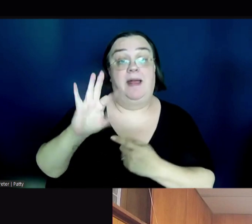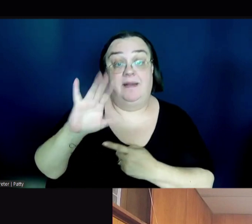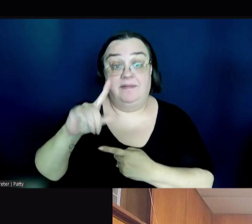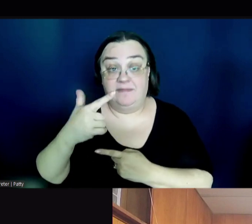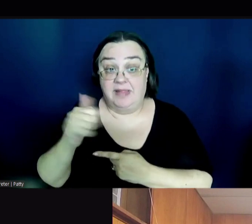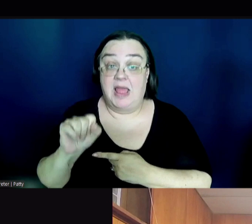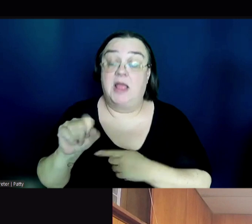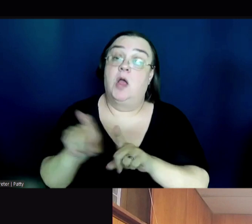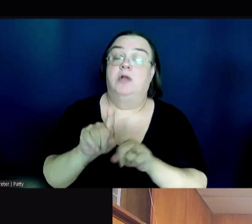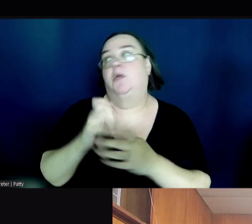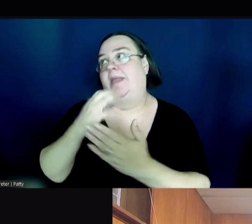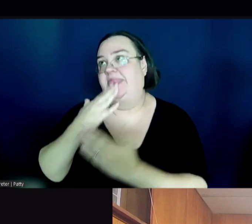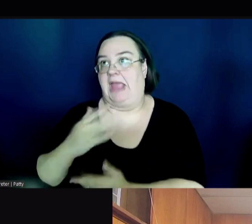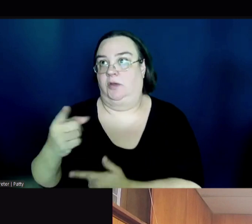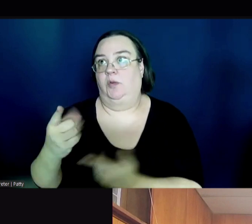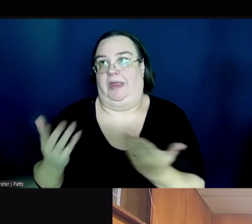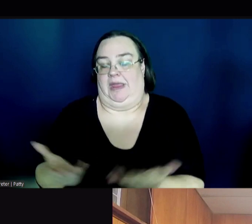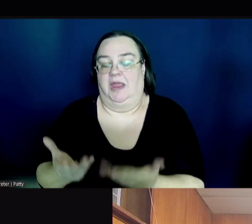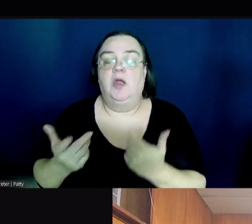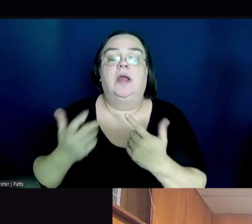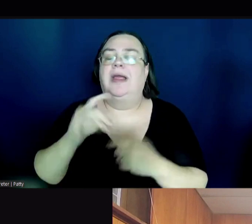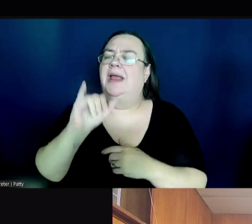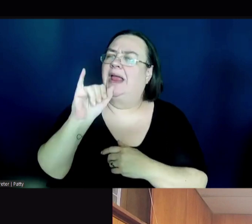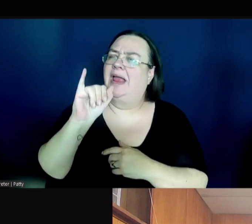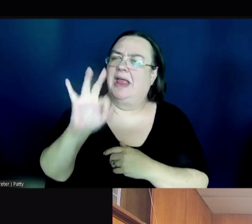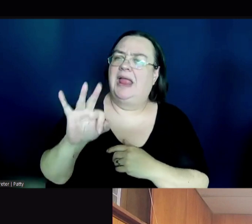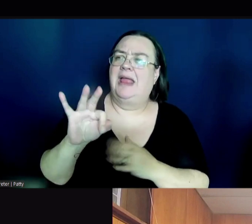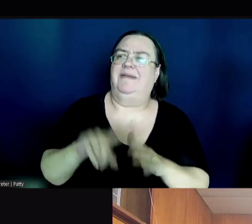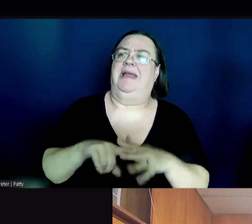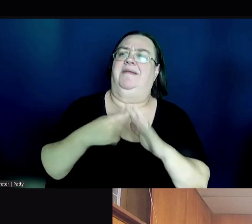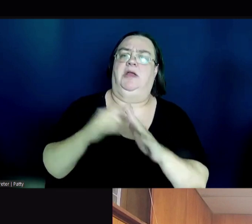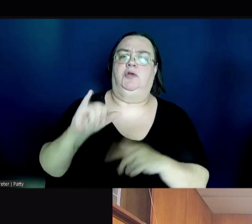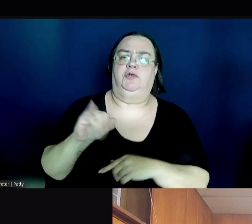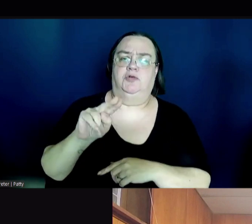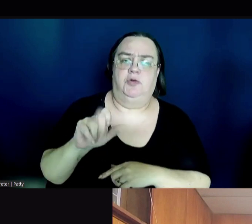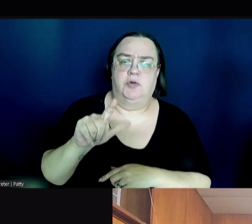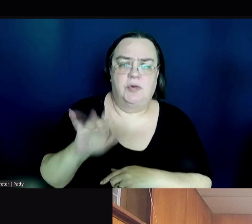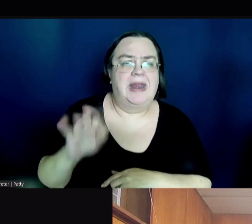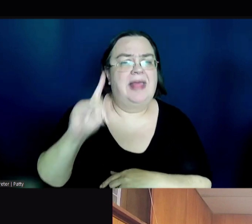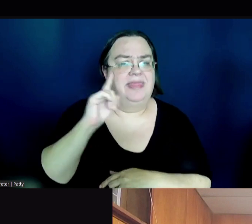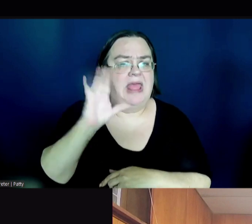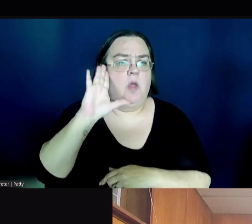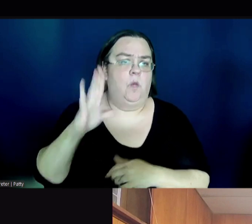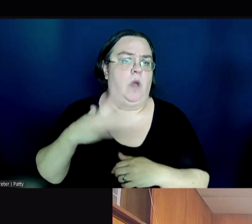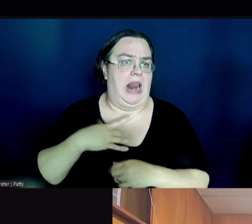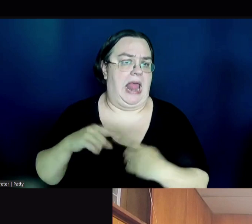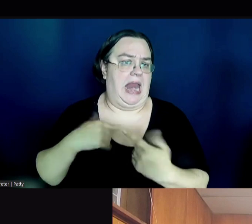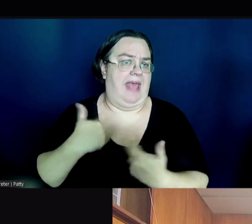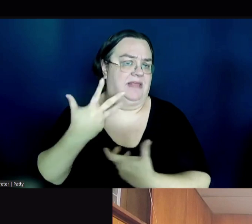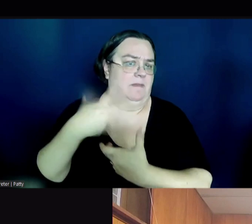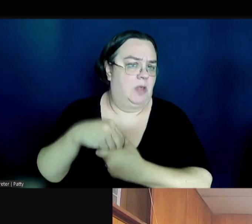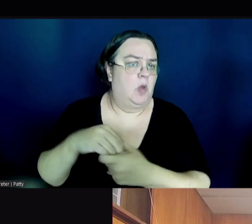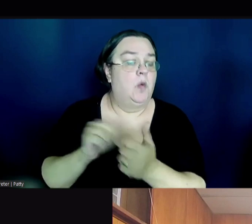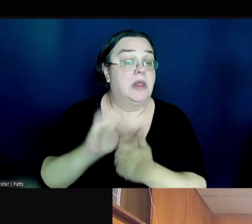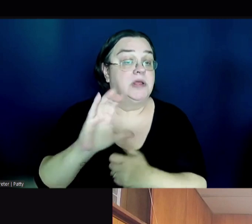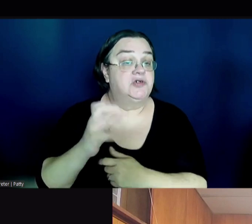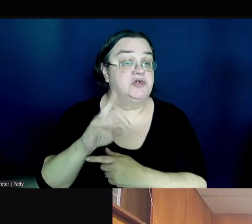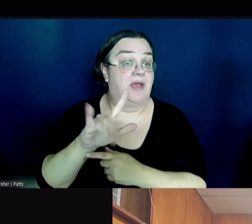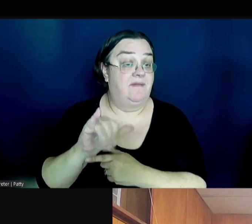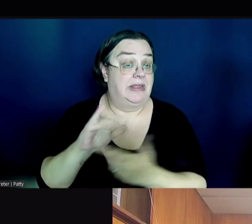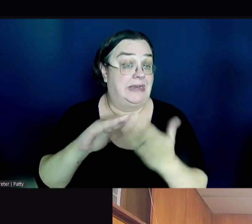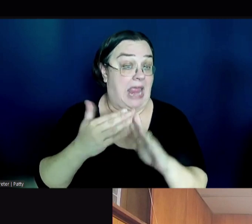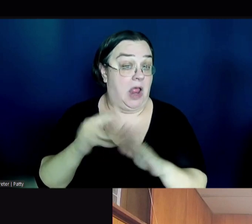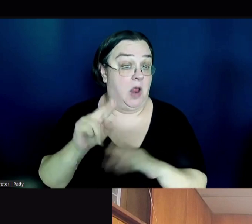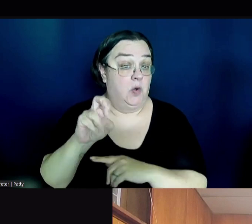here. If it takes effect June 29th, I think we'd want to put something in the Cheverly Town newsletter, and that